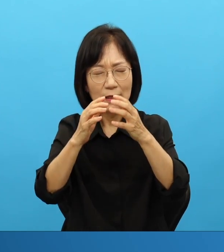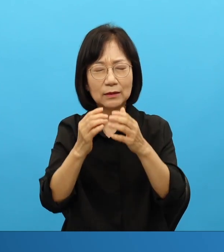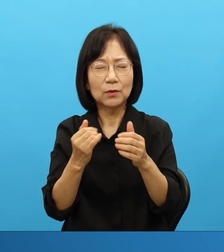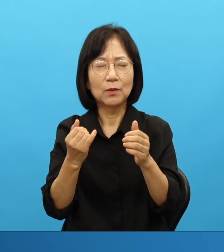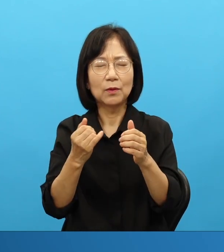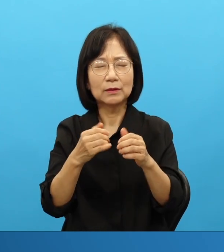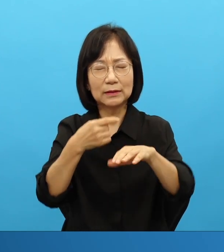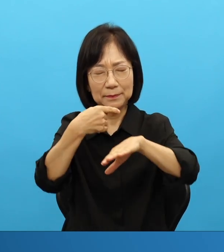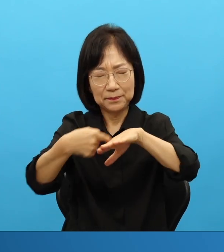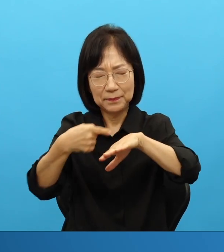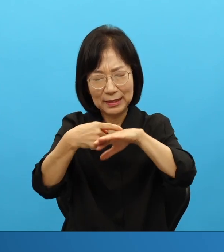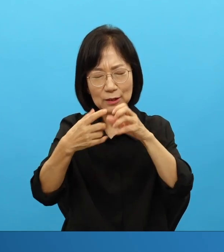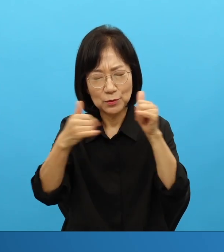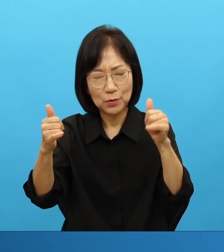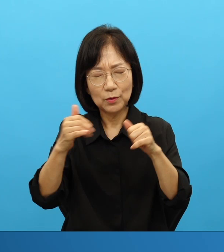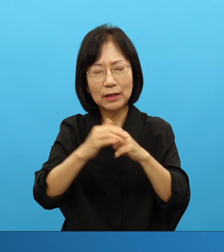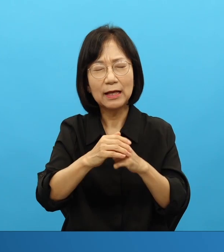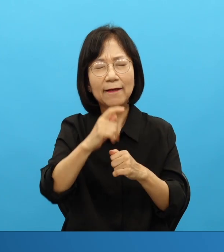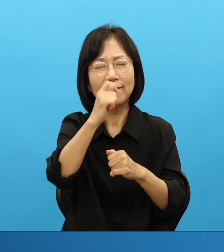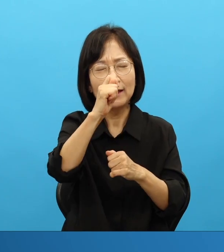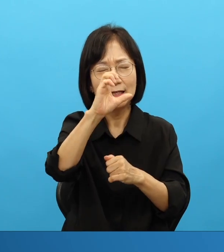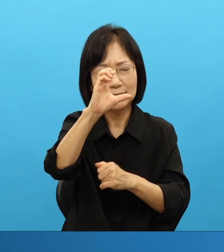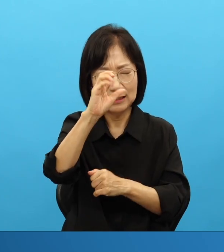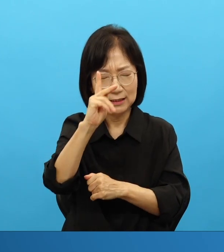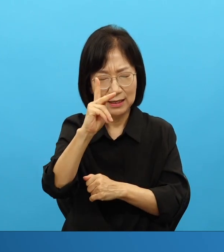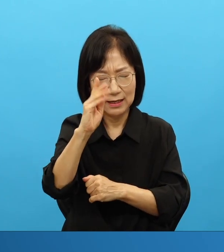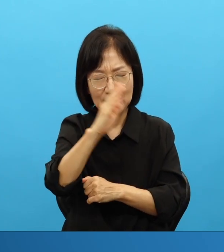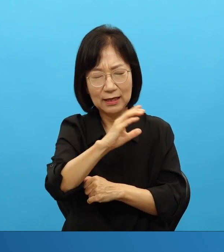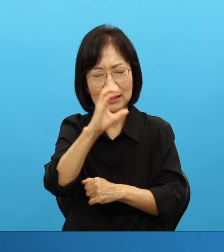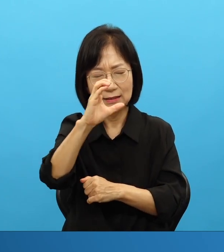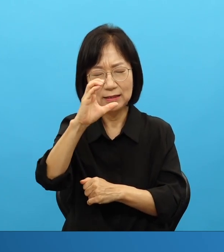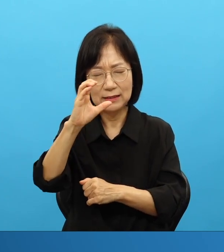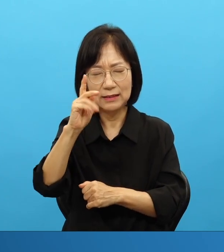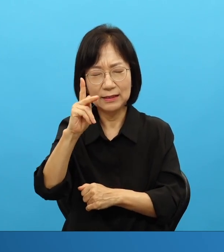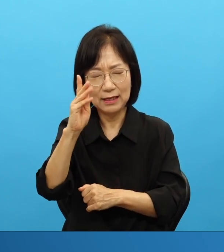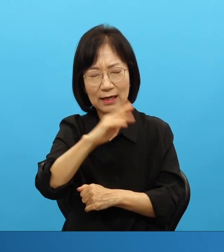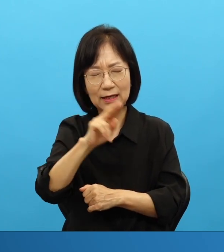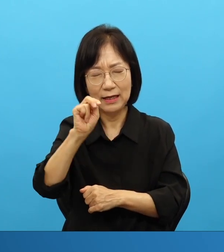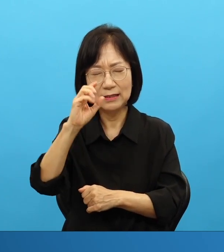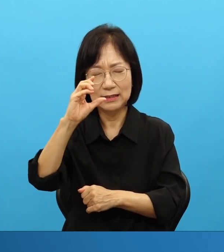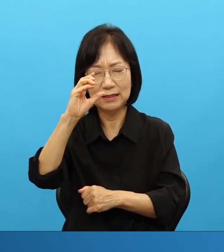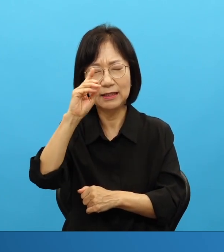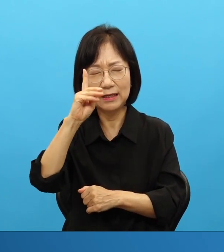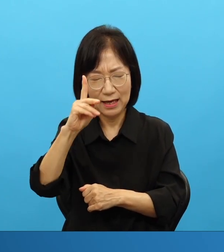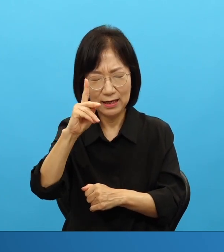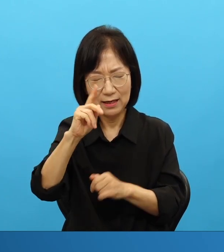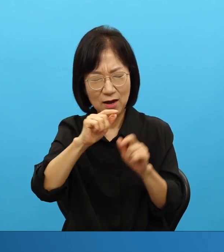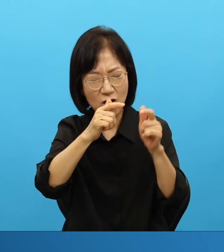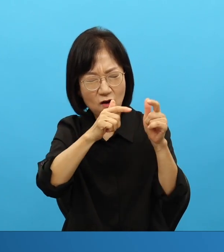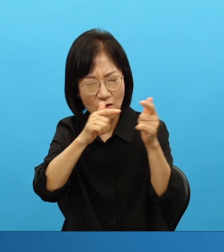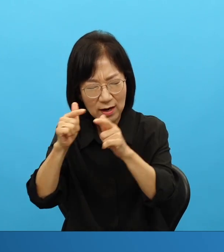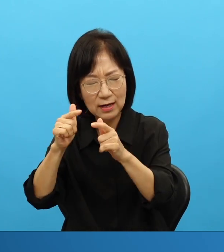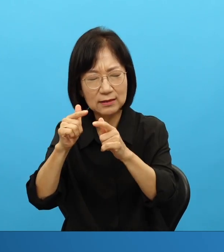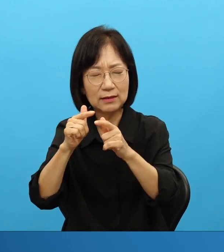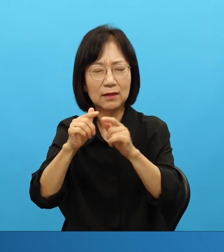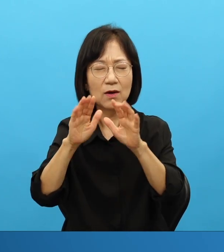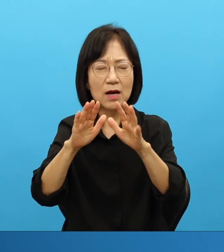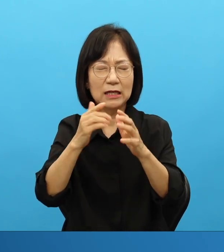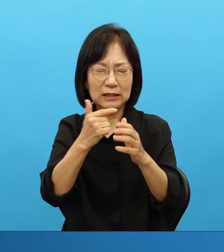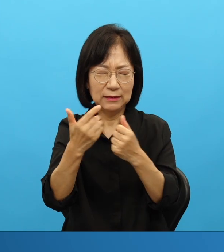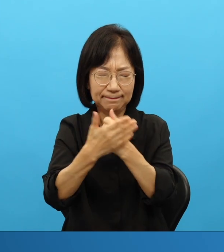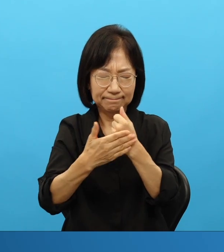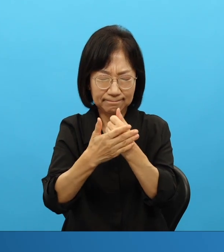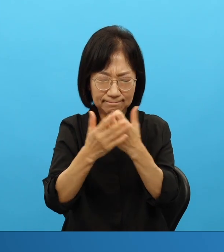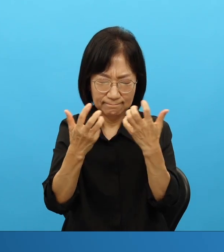of Olives, and Marks of Barum during our lifetime. Help us to restore the 3 courtyards and open the 3-day weekend age so that our church will not lose hold of the mission to save